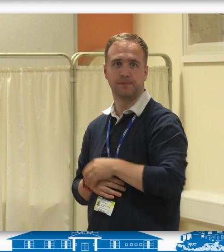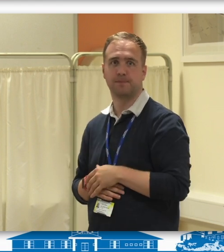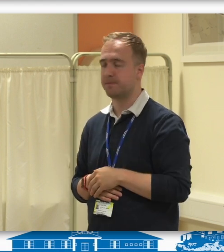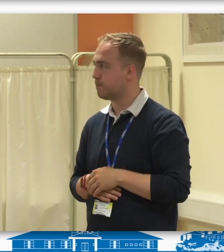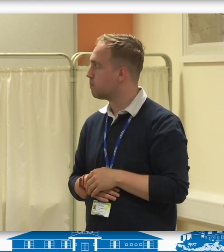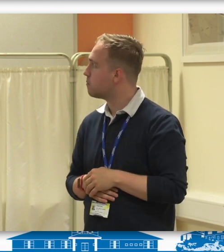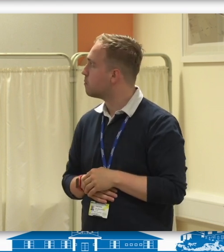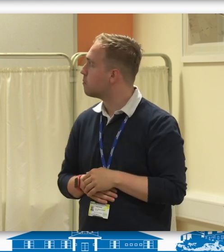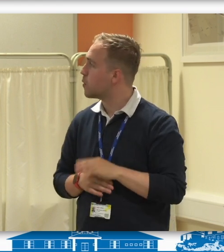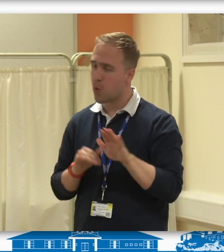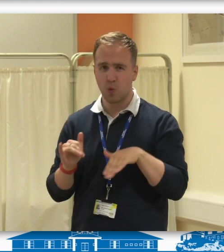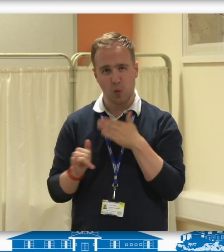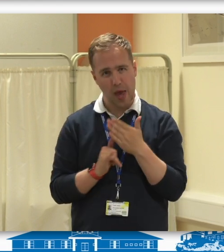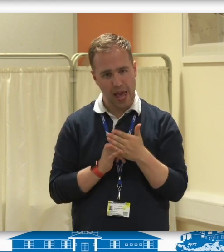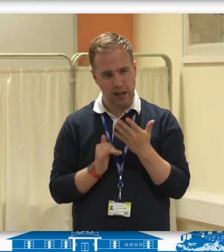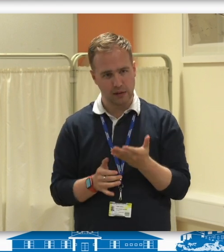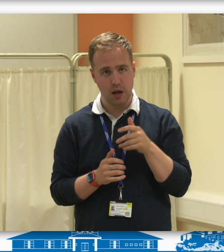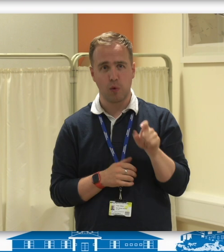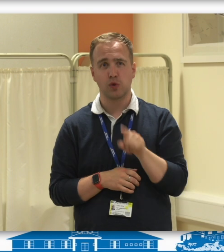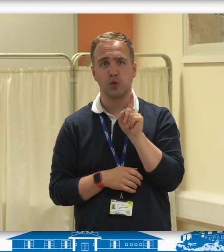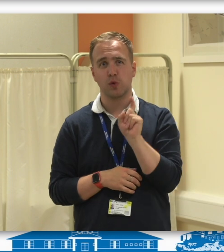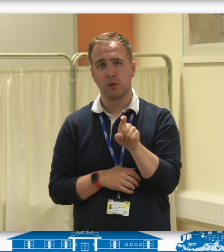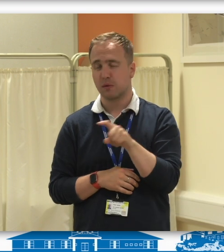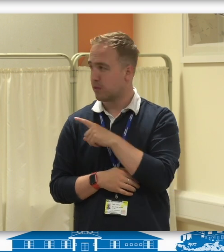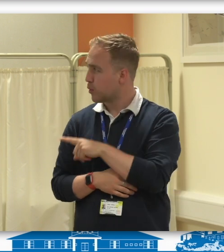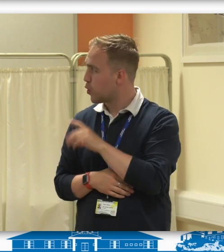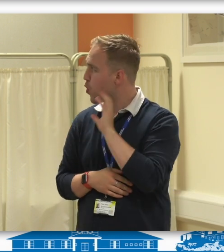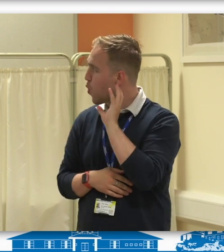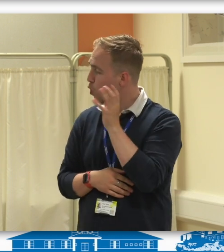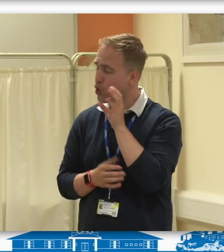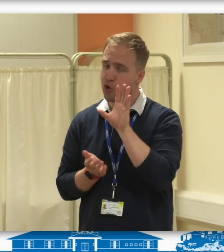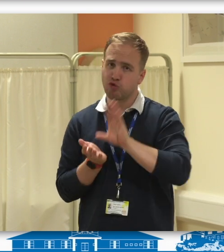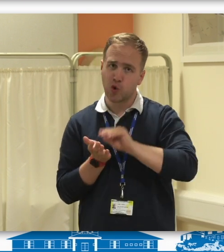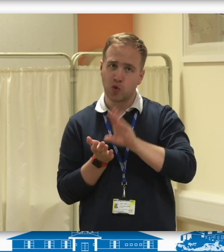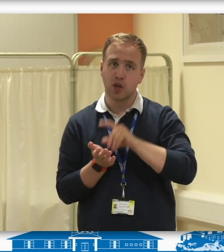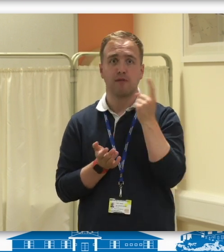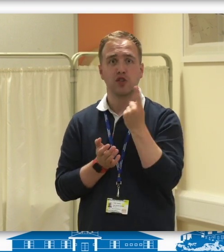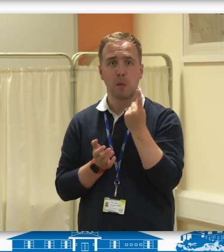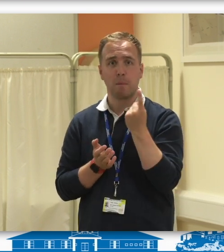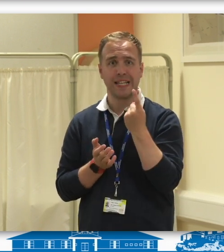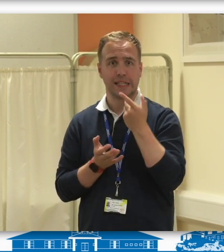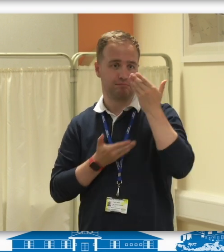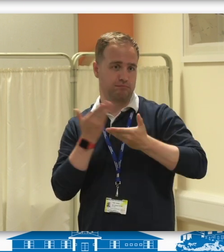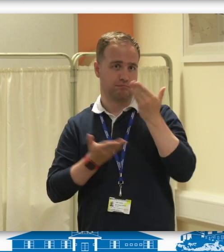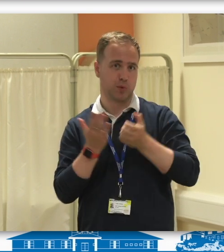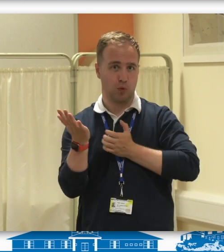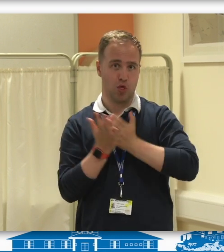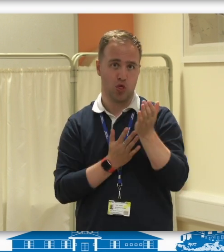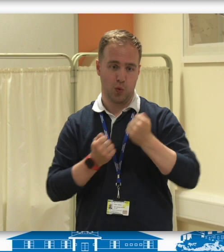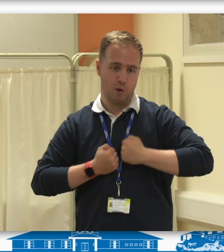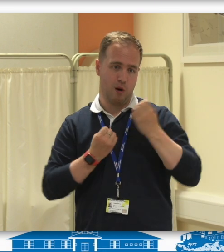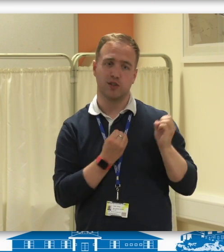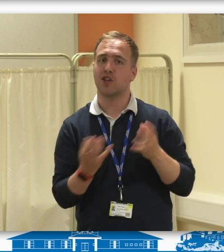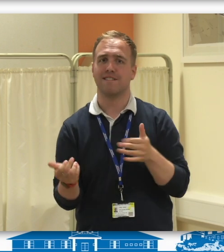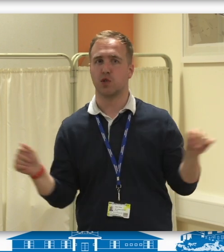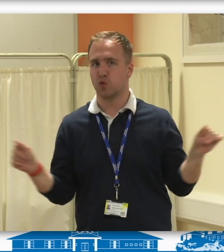To end, I just want to play you an audio recording of somebody's story who's been through our service. It's only a